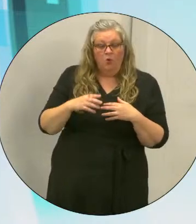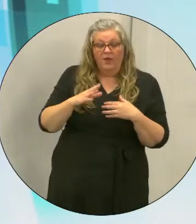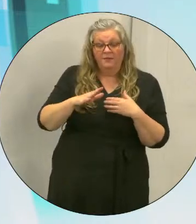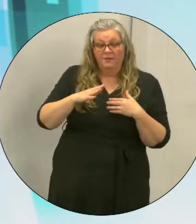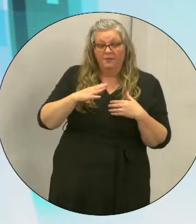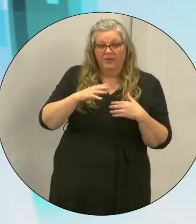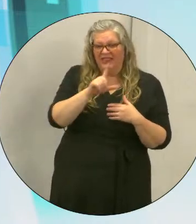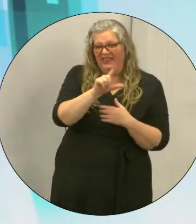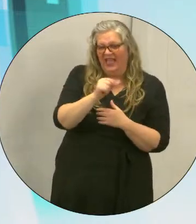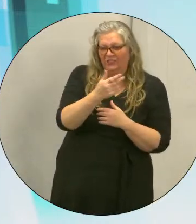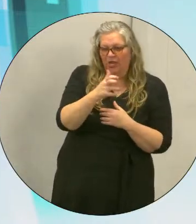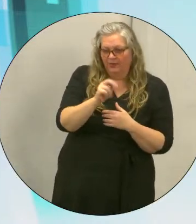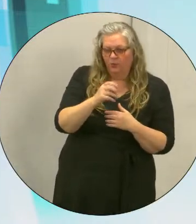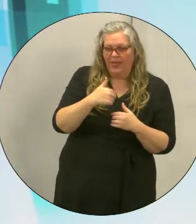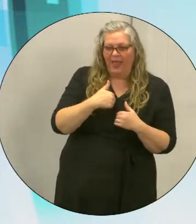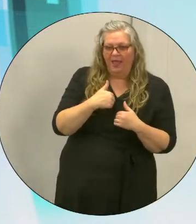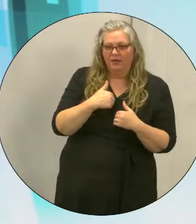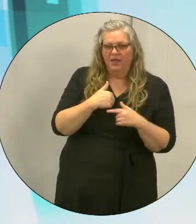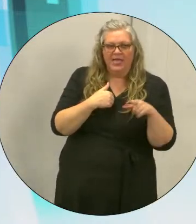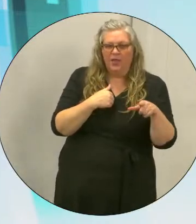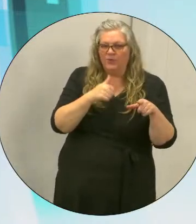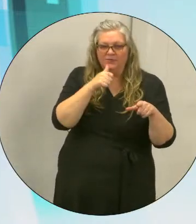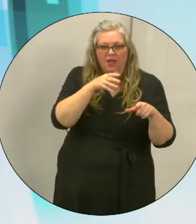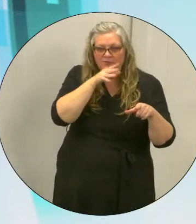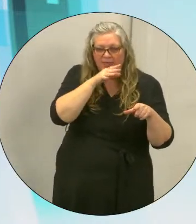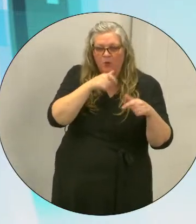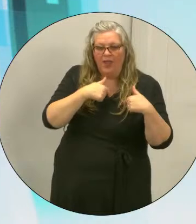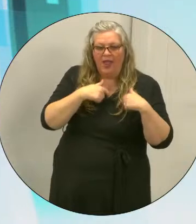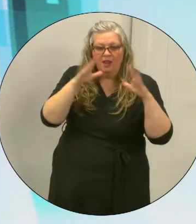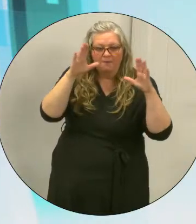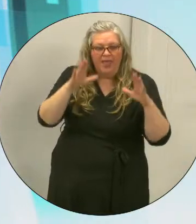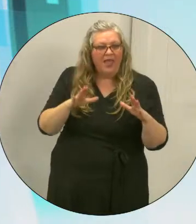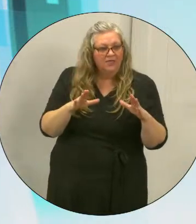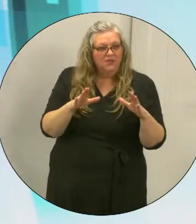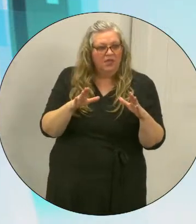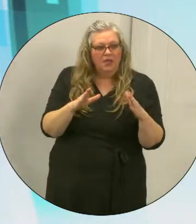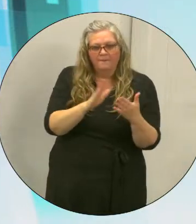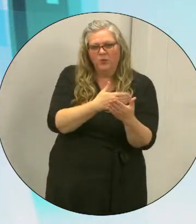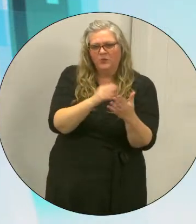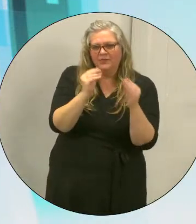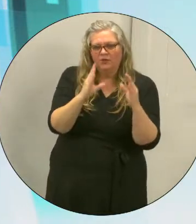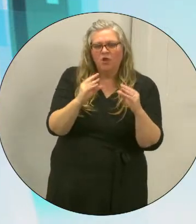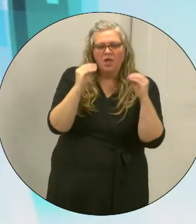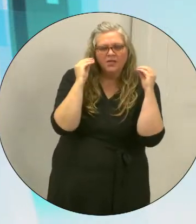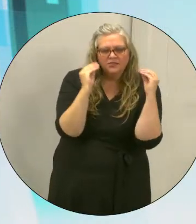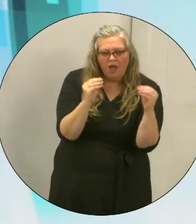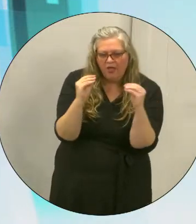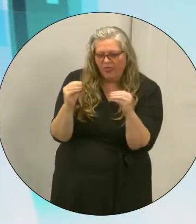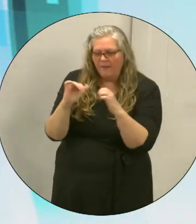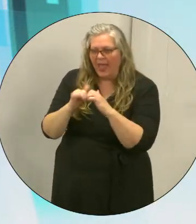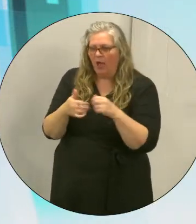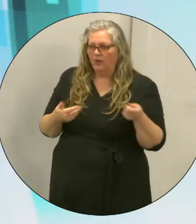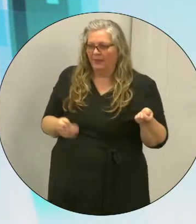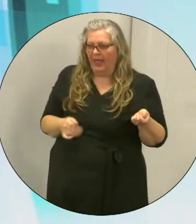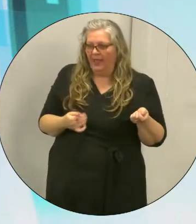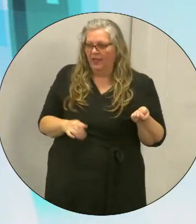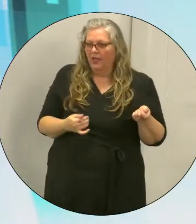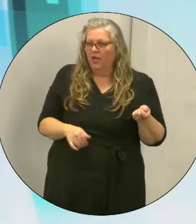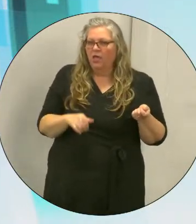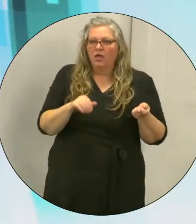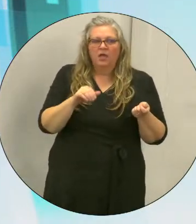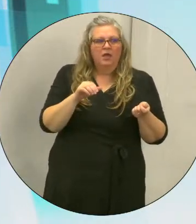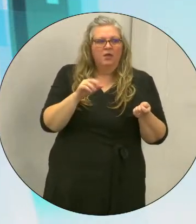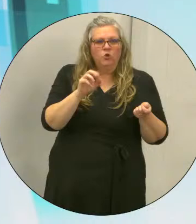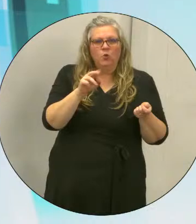had this amazing music teacher at Faye Galloway, and she taught all the kids how to play the ukulele. And I think